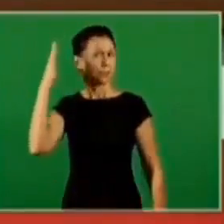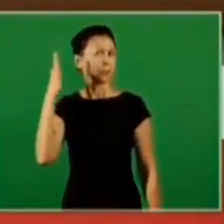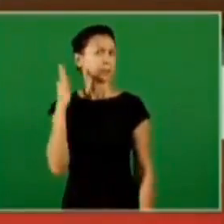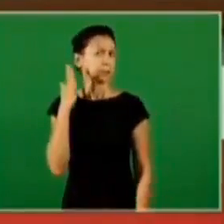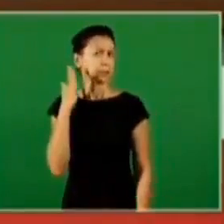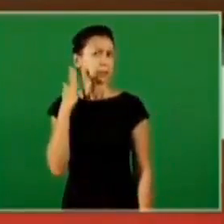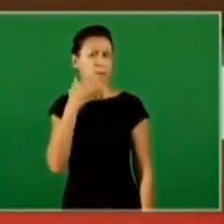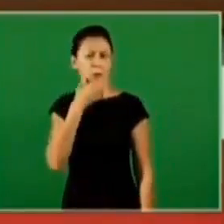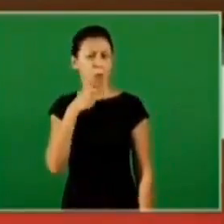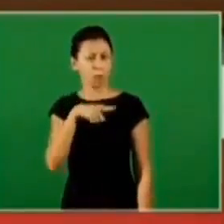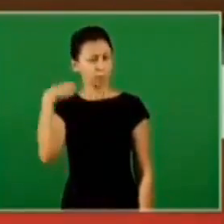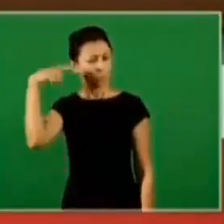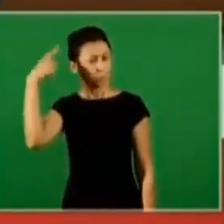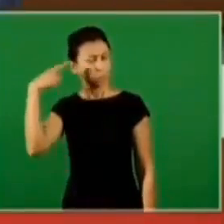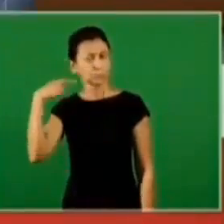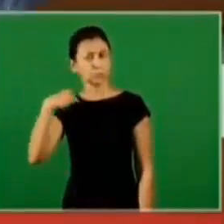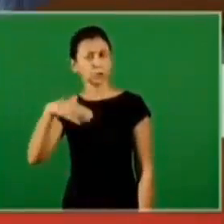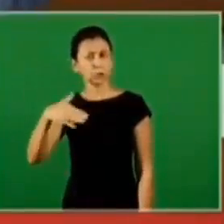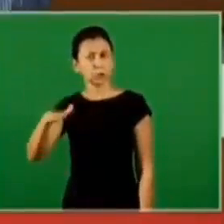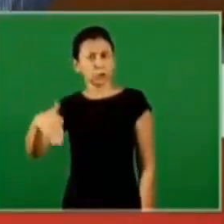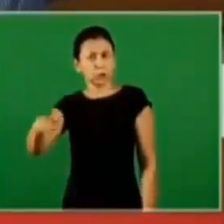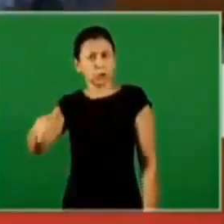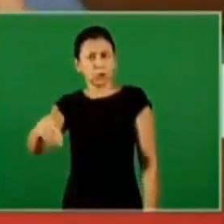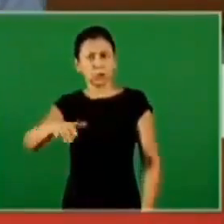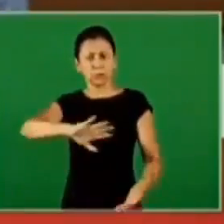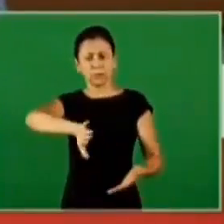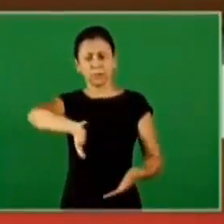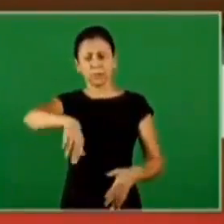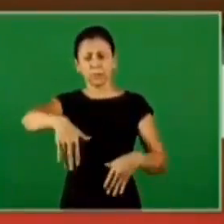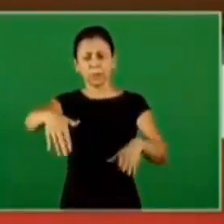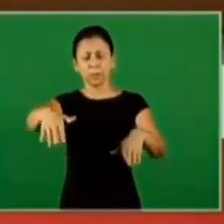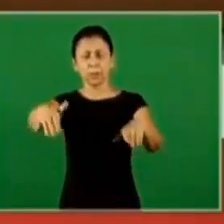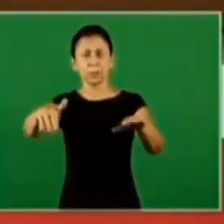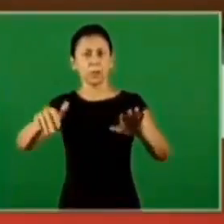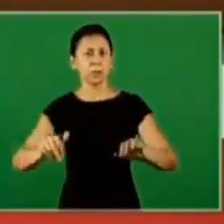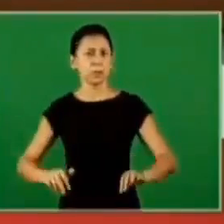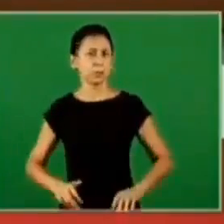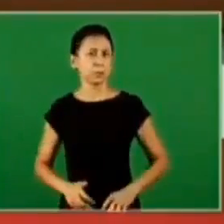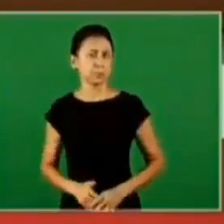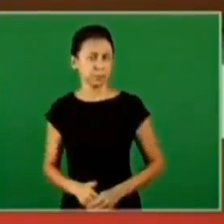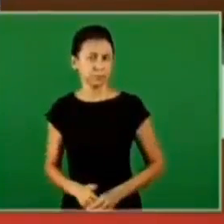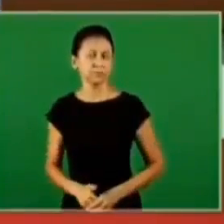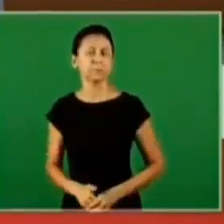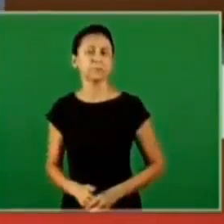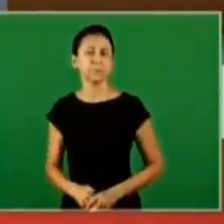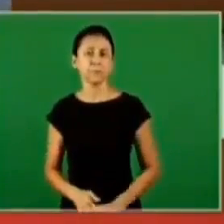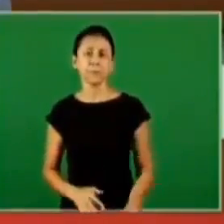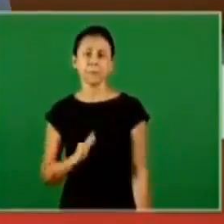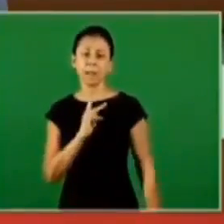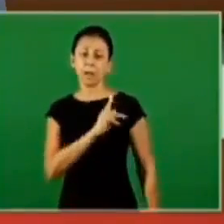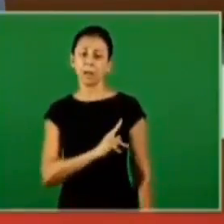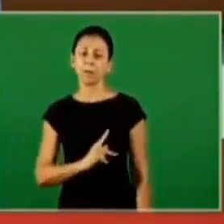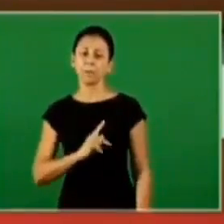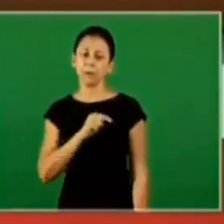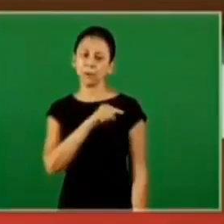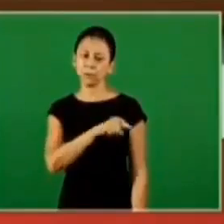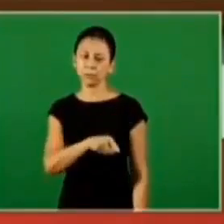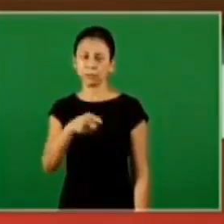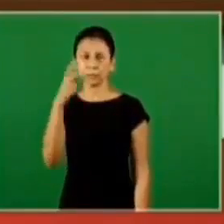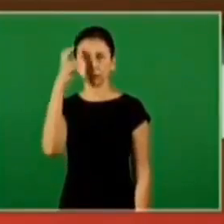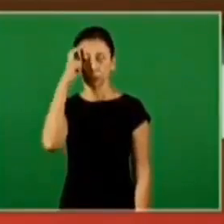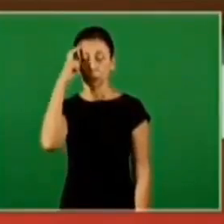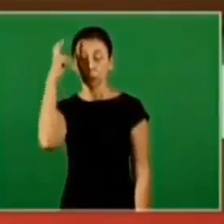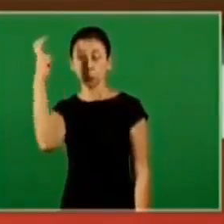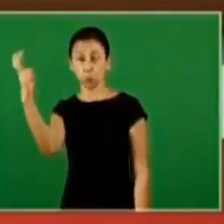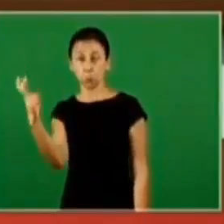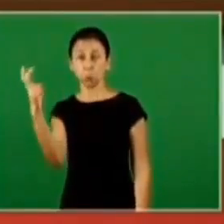what revelation was. So then he said, this man is crazy. Remove him from here. Many letters